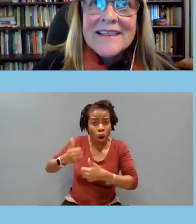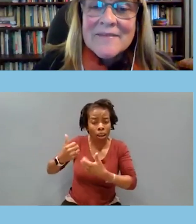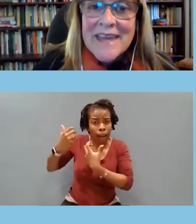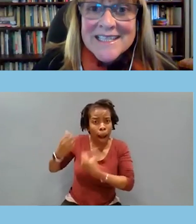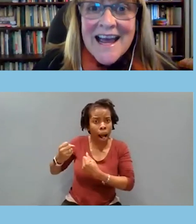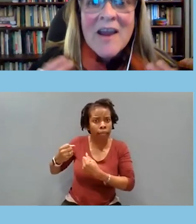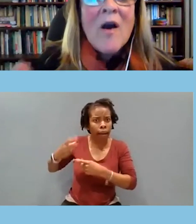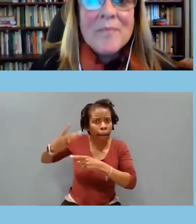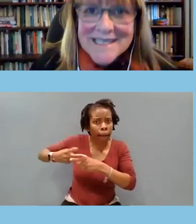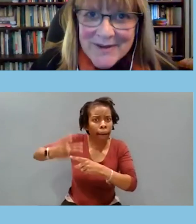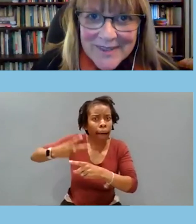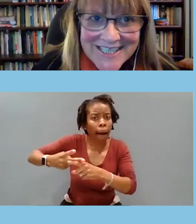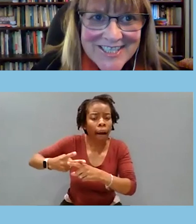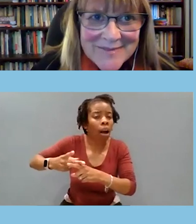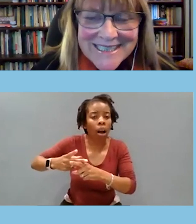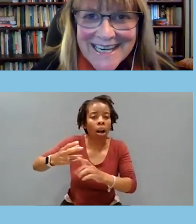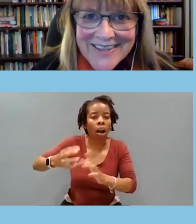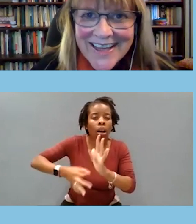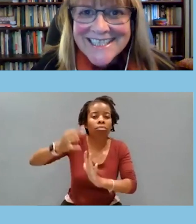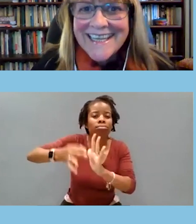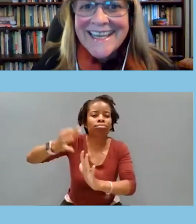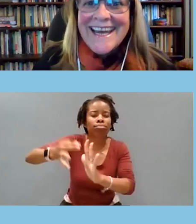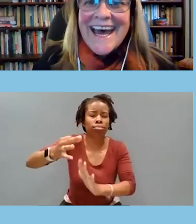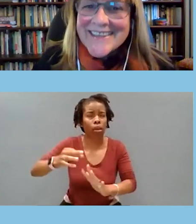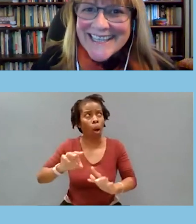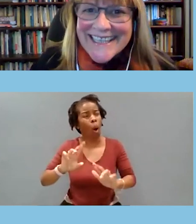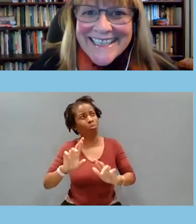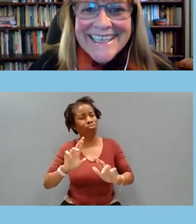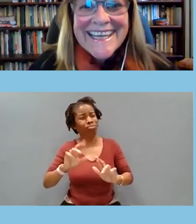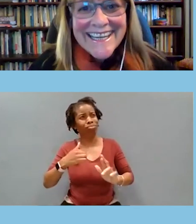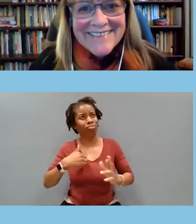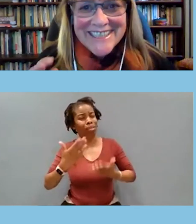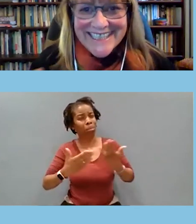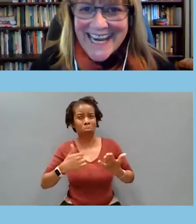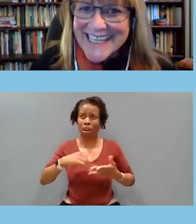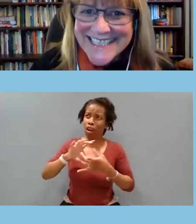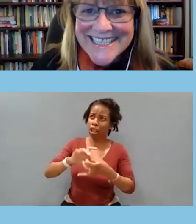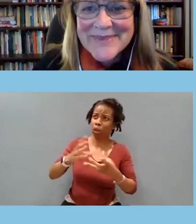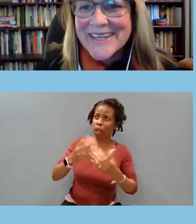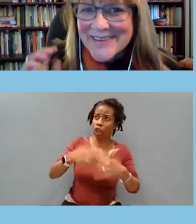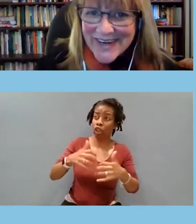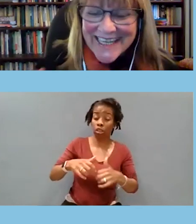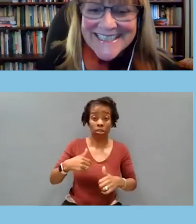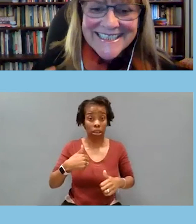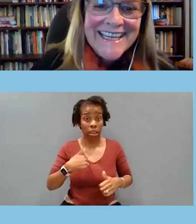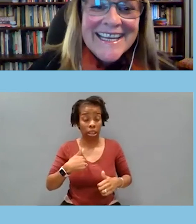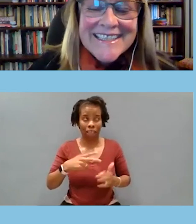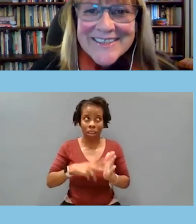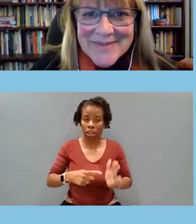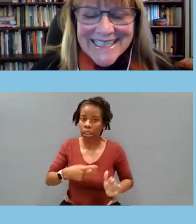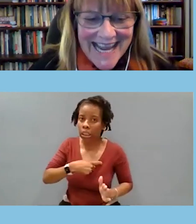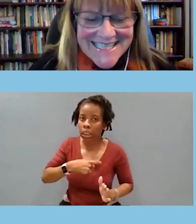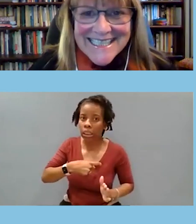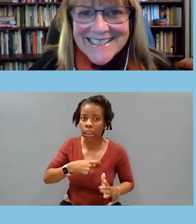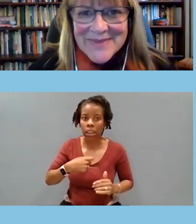So I hope that's my relationship to technology, other than getting really anxious about it and wanting to